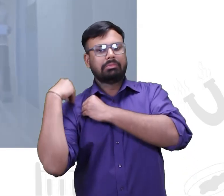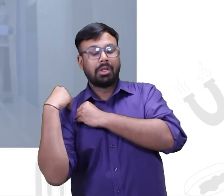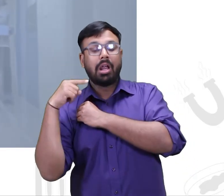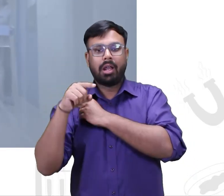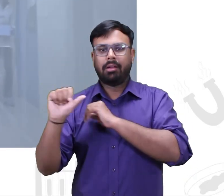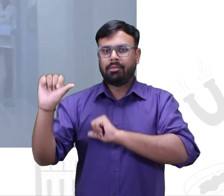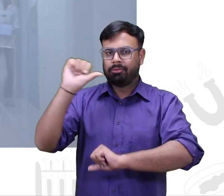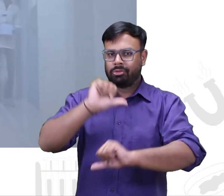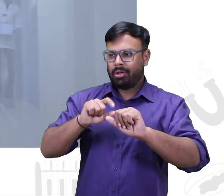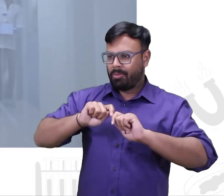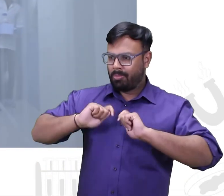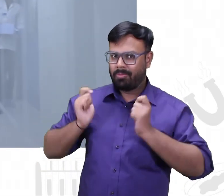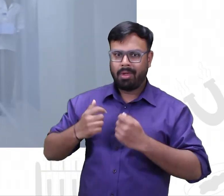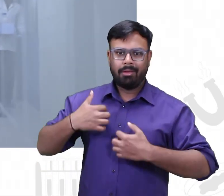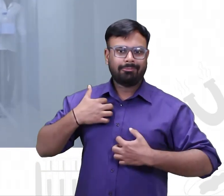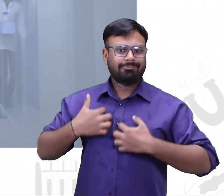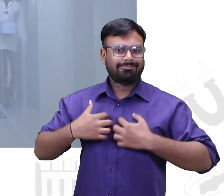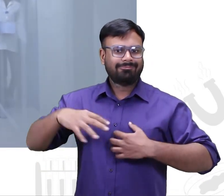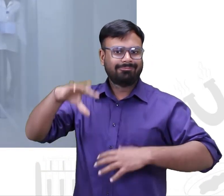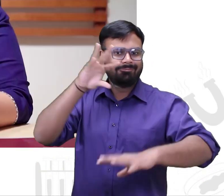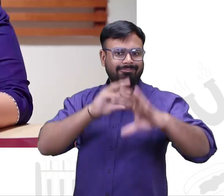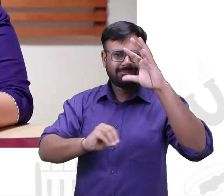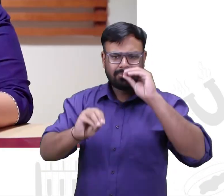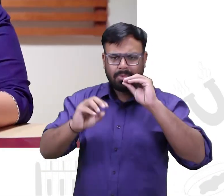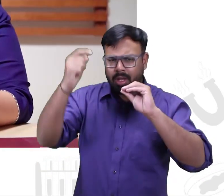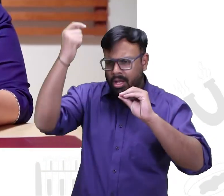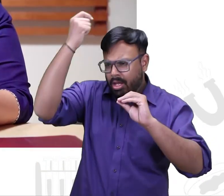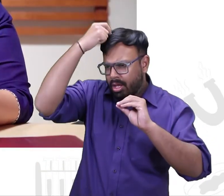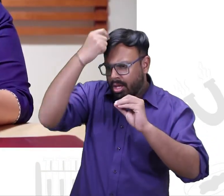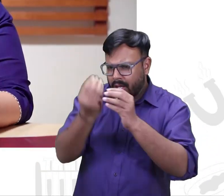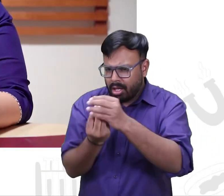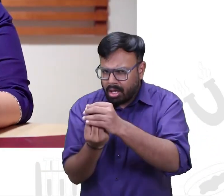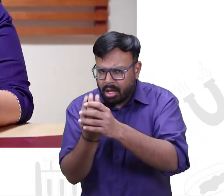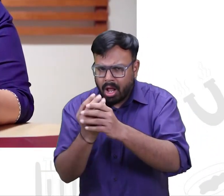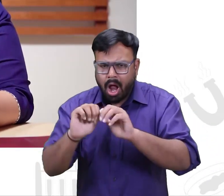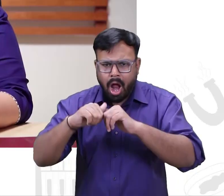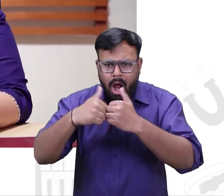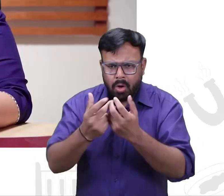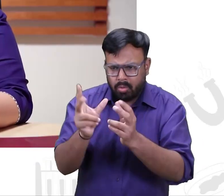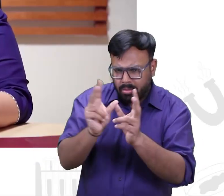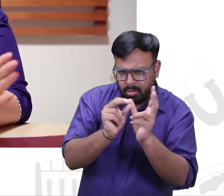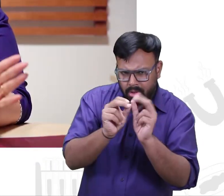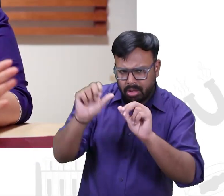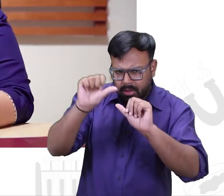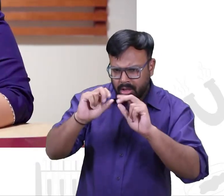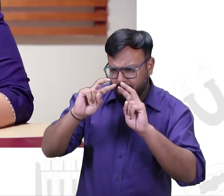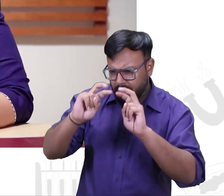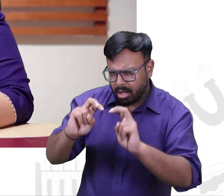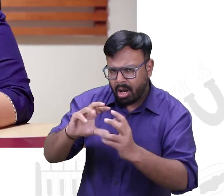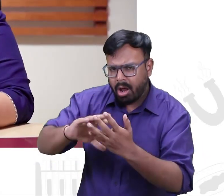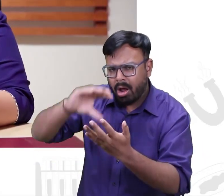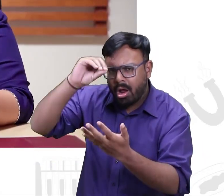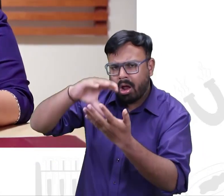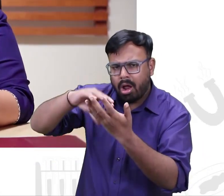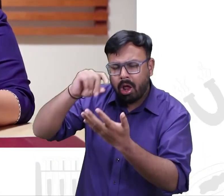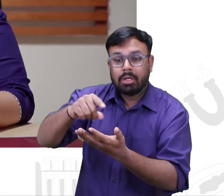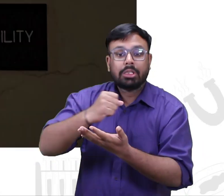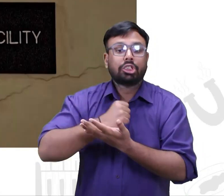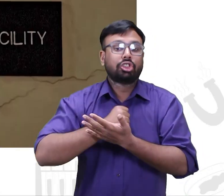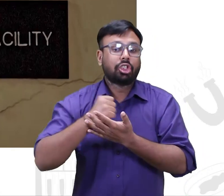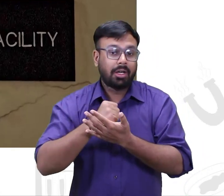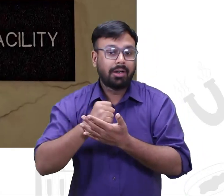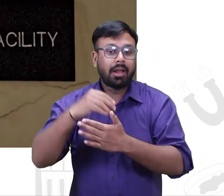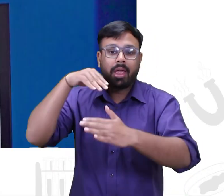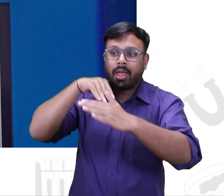lab, we are interested in understanding how axon growth is coordinated at a molecular level during development, learn